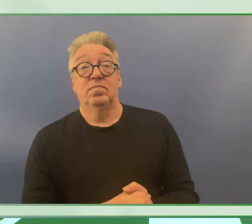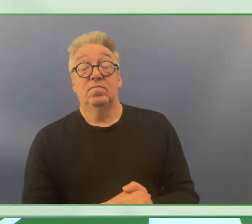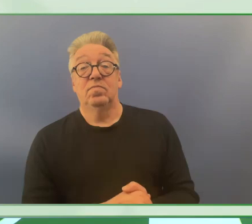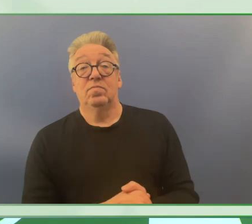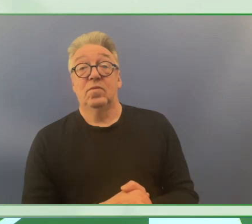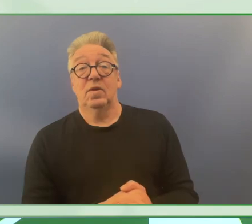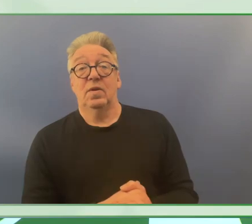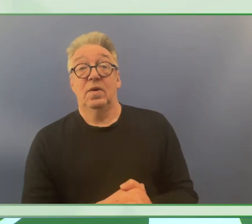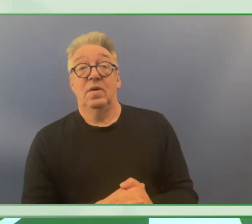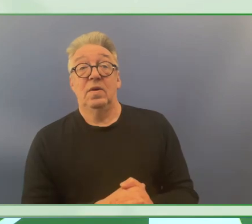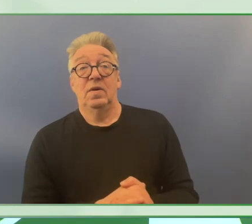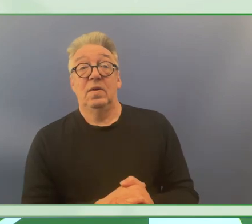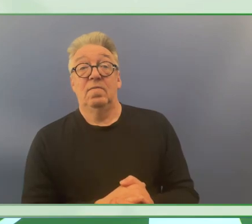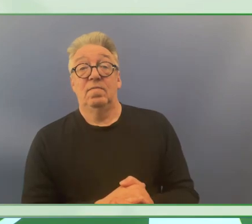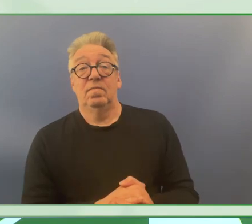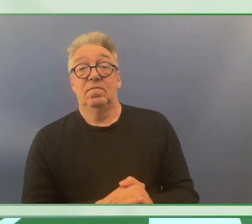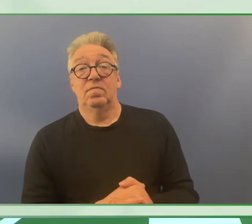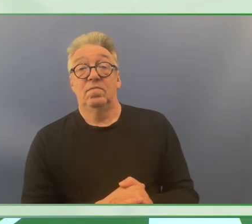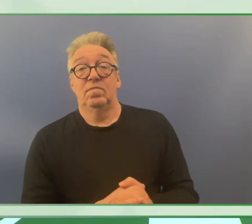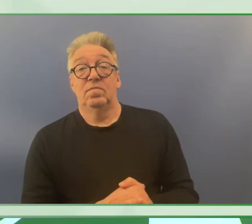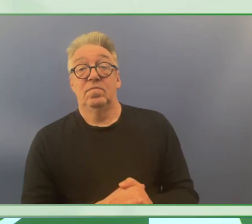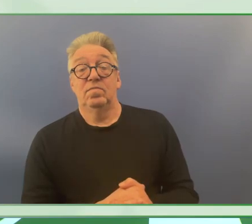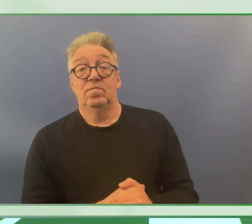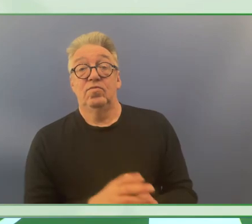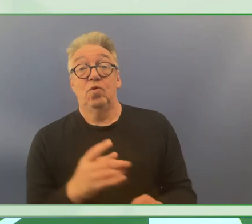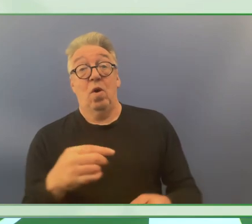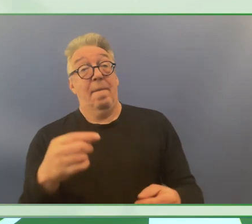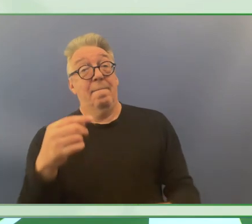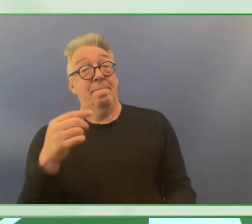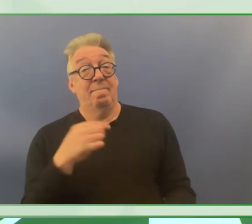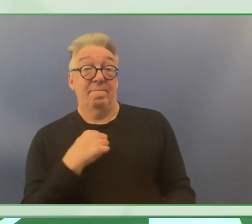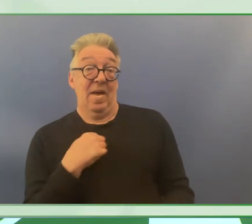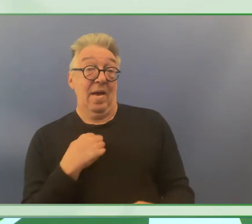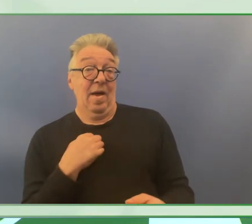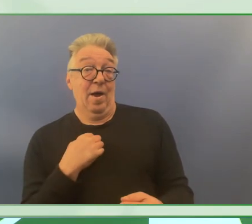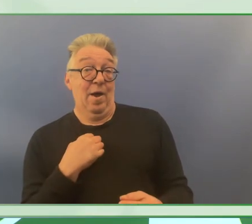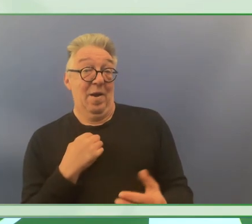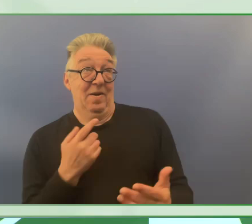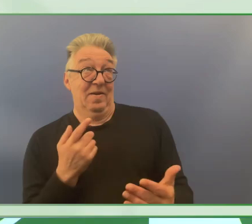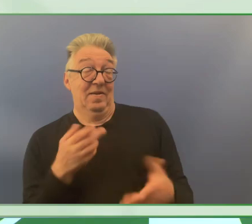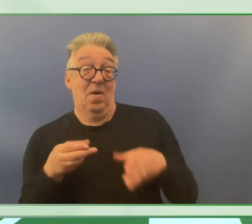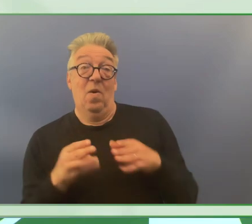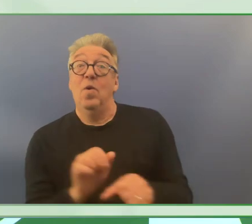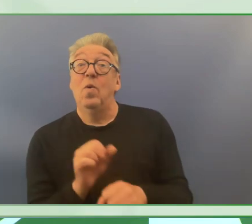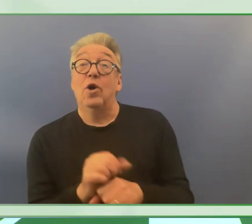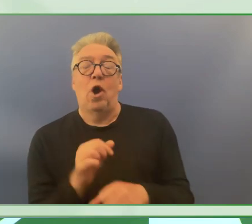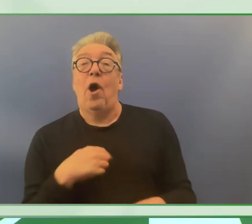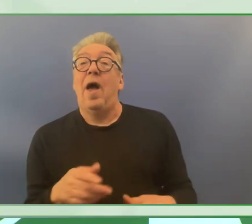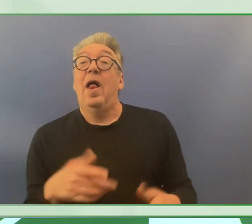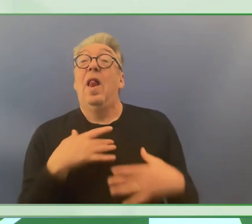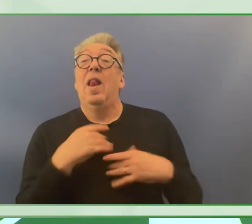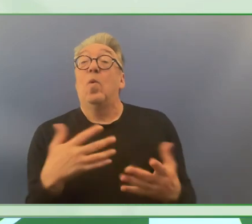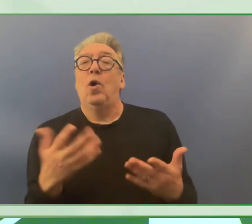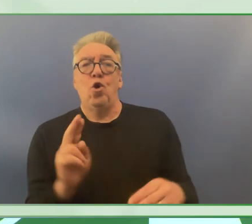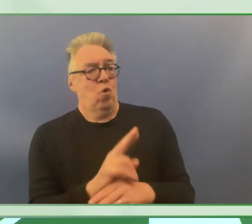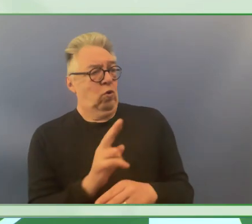technology. So my approach there, what I also like is to use existing resources, and I'm always